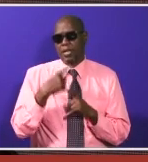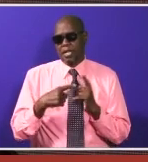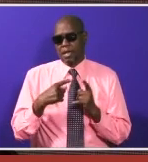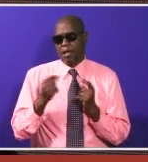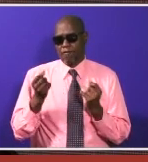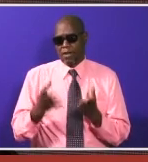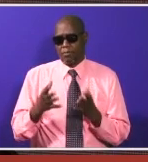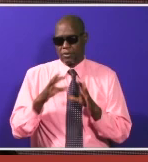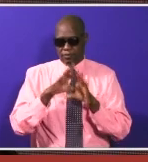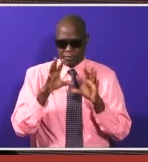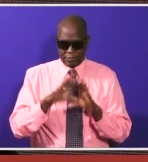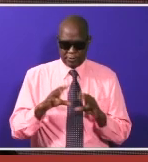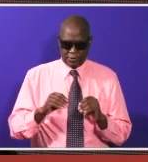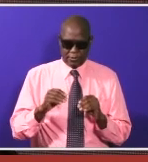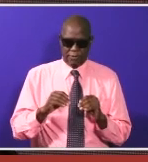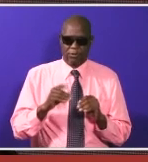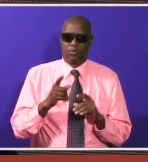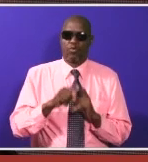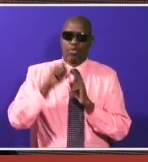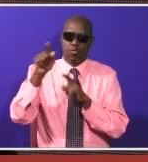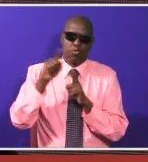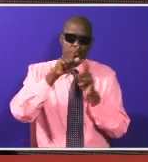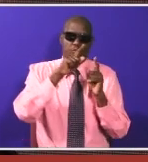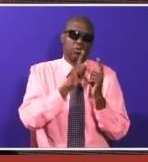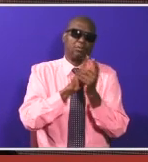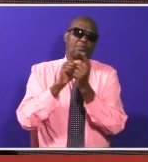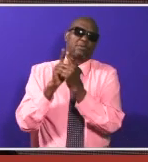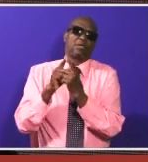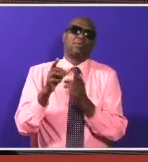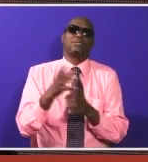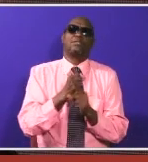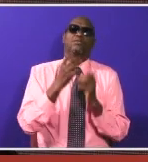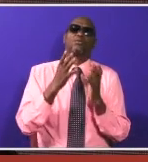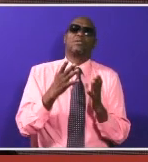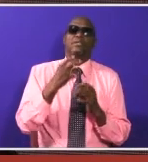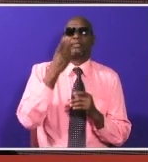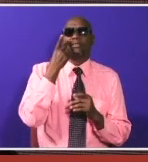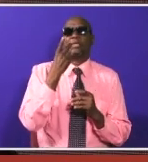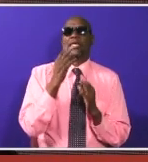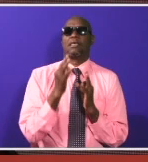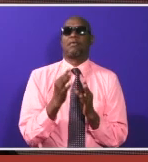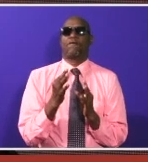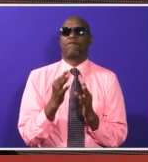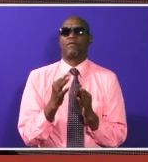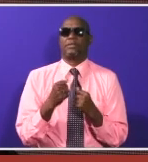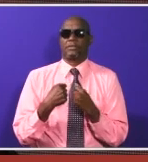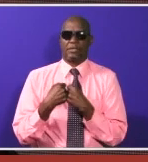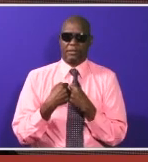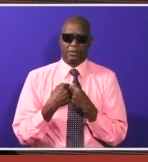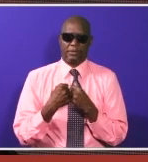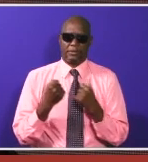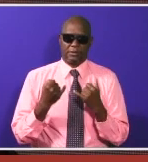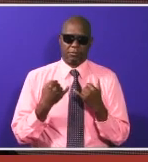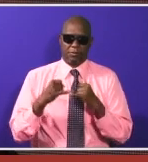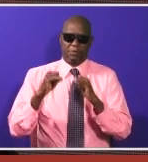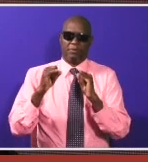And really is to get in touch with our stakeholders and to be able to find out whether there are any challenges in implementing the circulars that